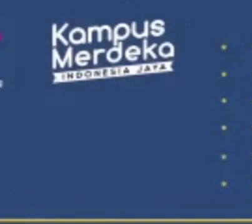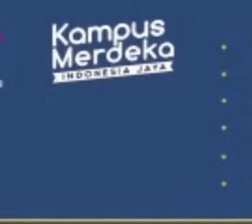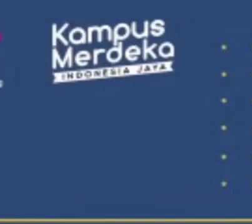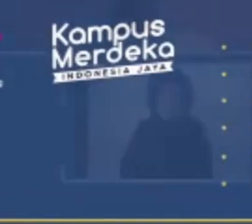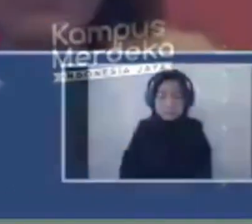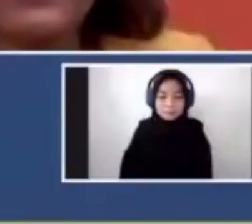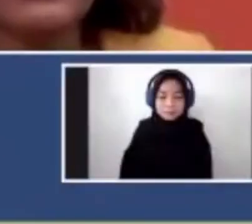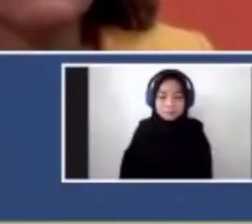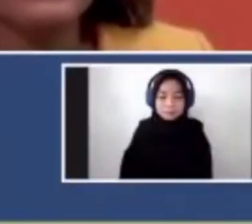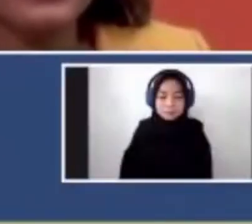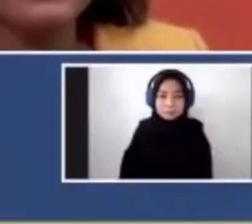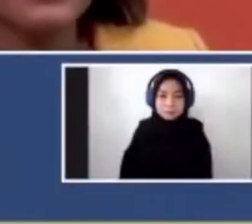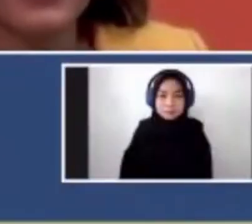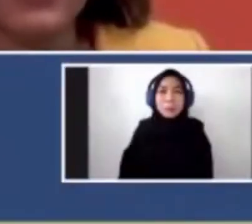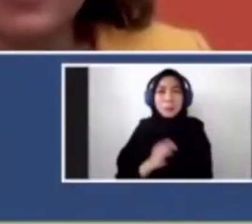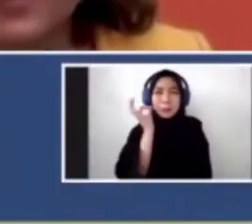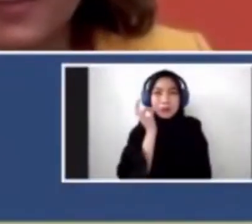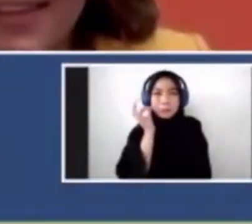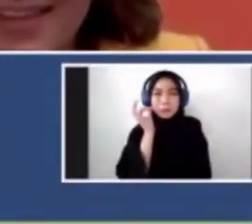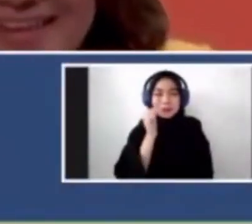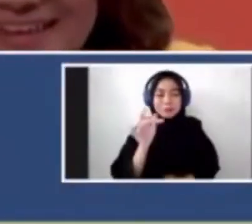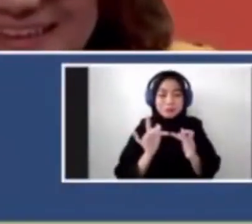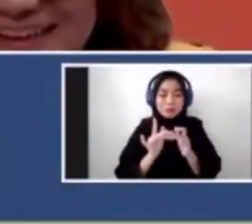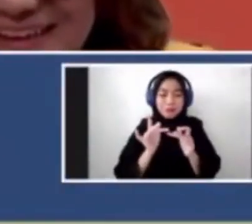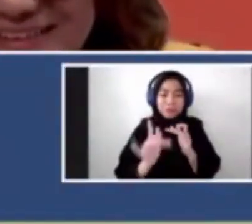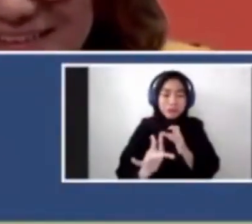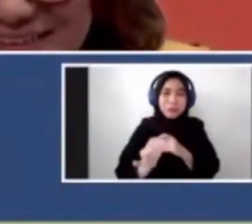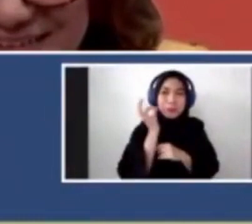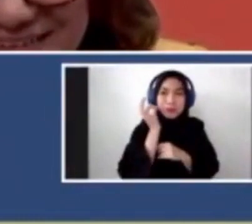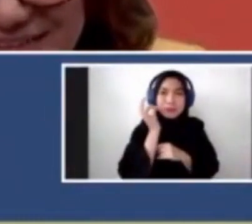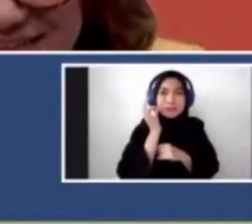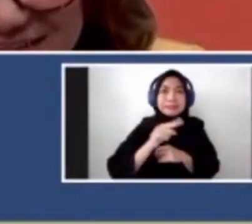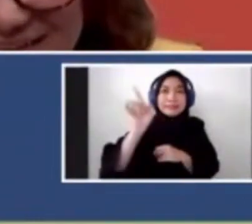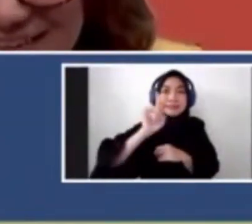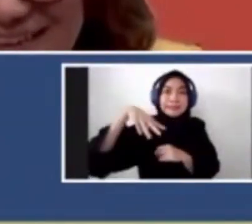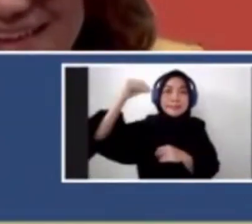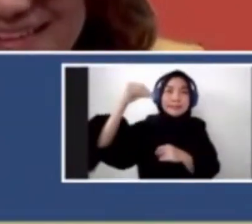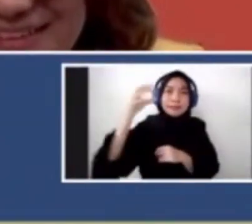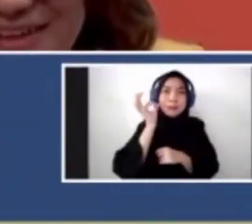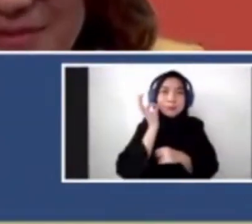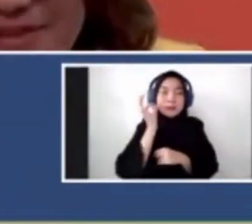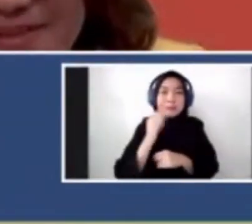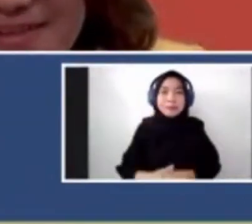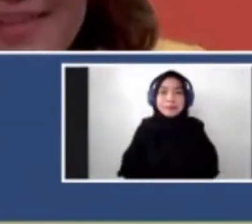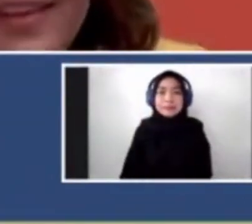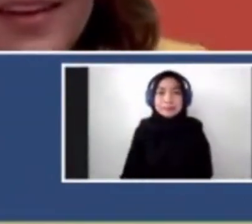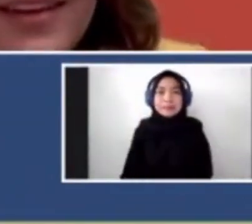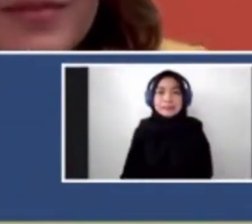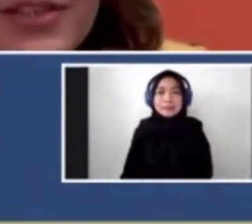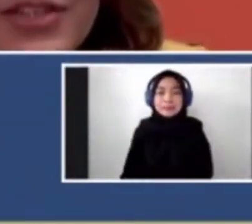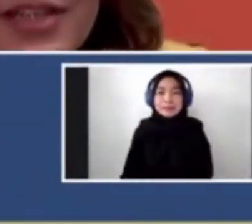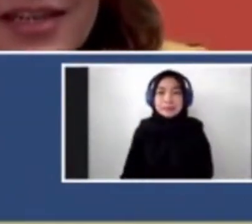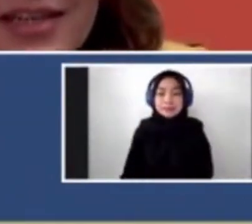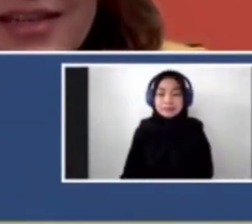So sorry for the inconvenience. I lost the electric energy here. Okay. So I'm gonna